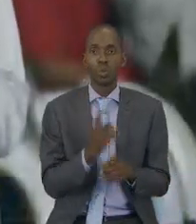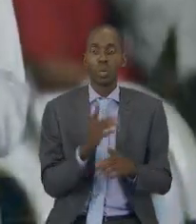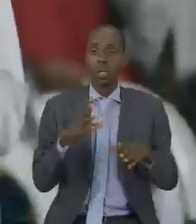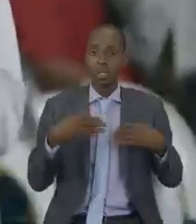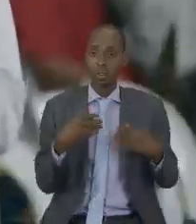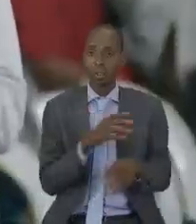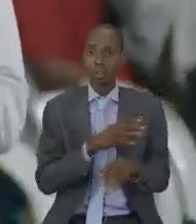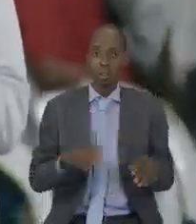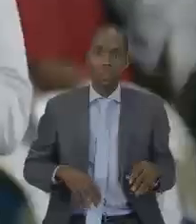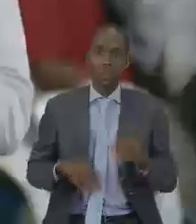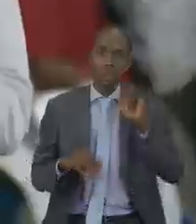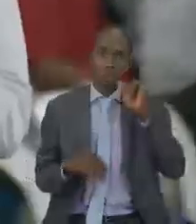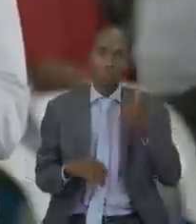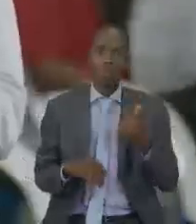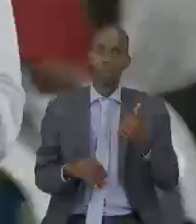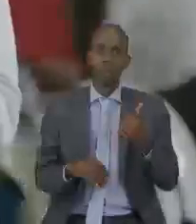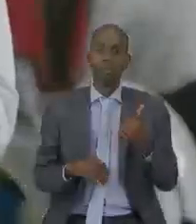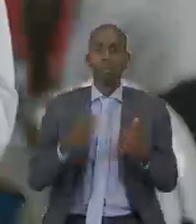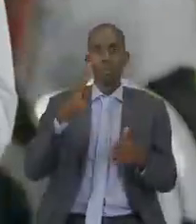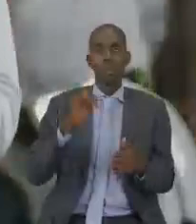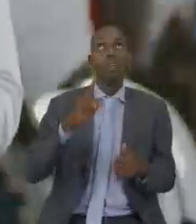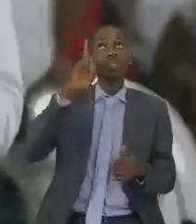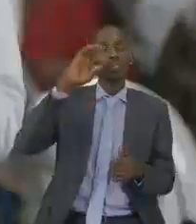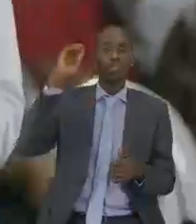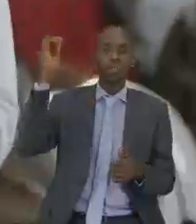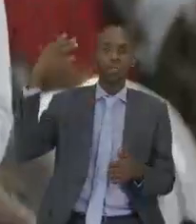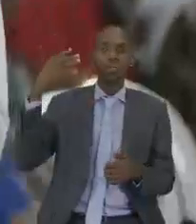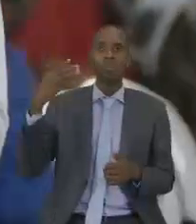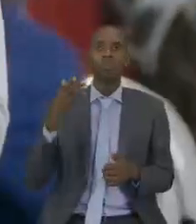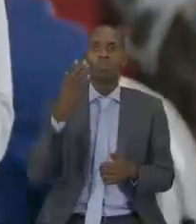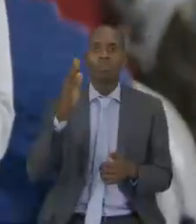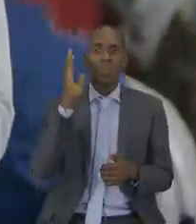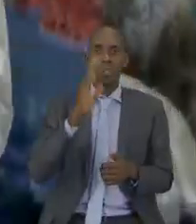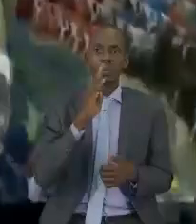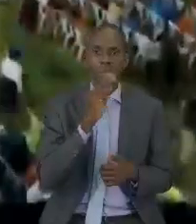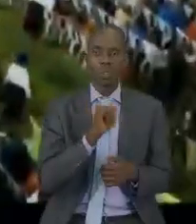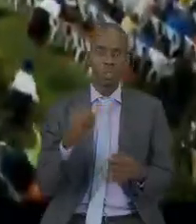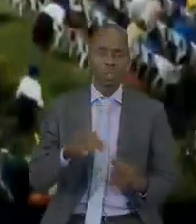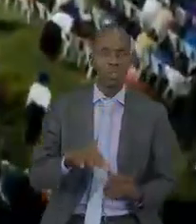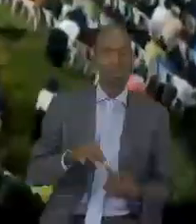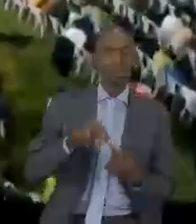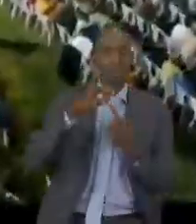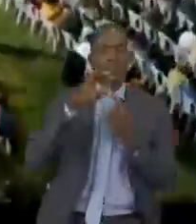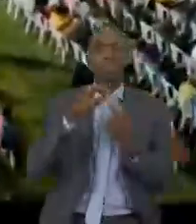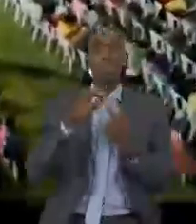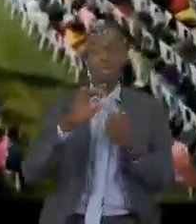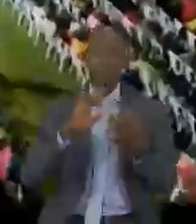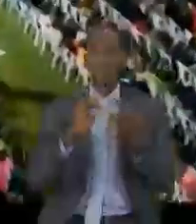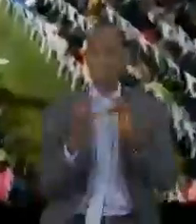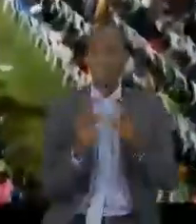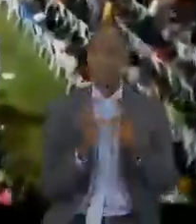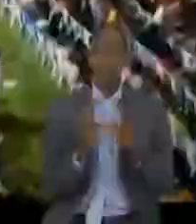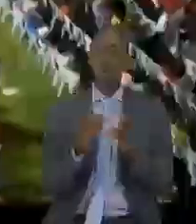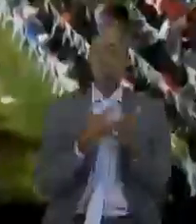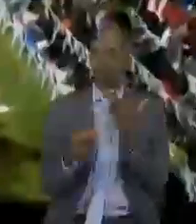p.m. tomorrow, by His grace. There'll be a special online banquet for all